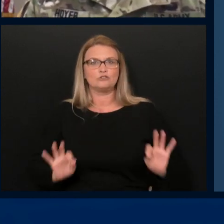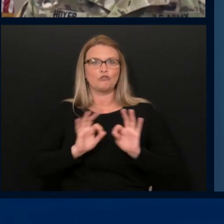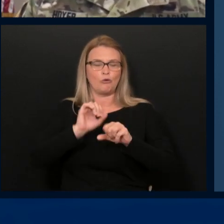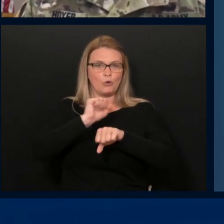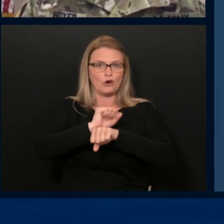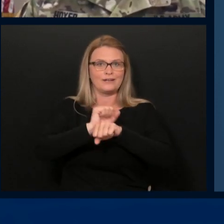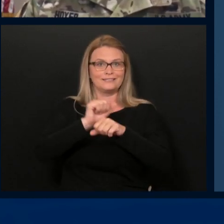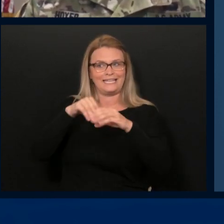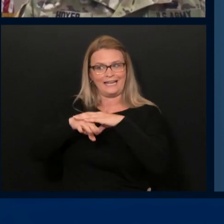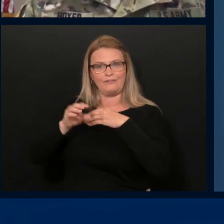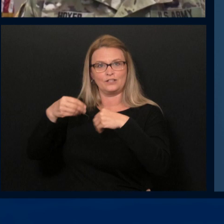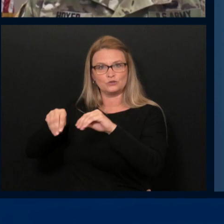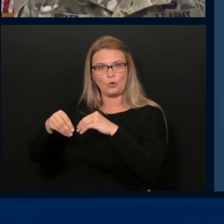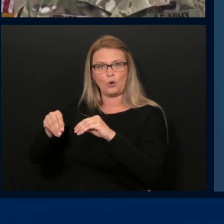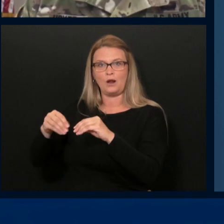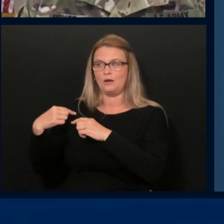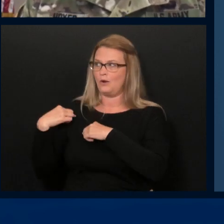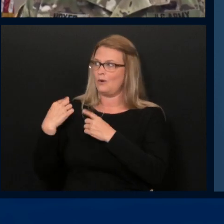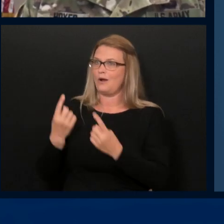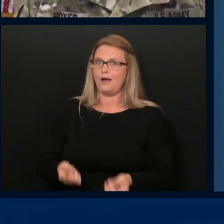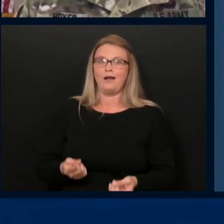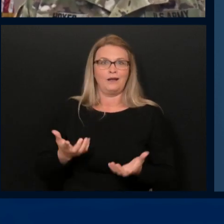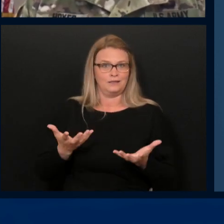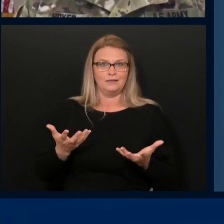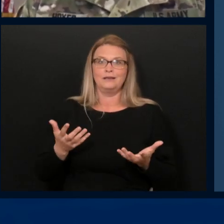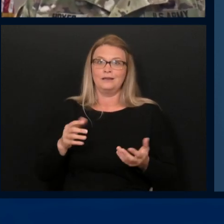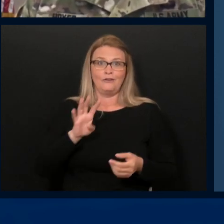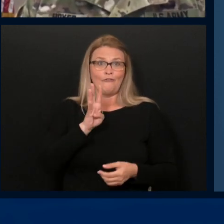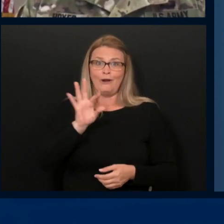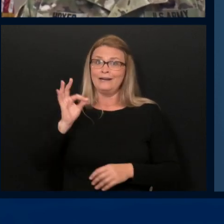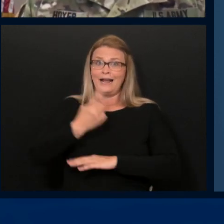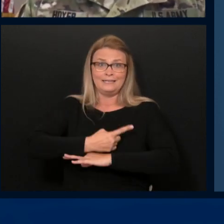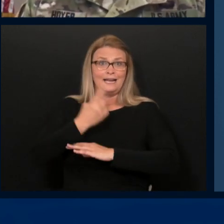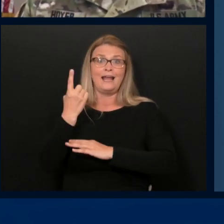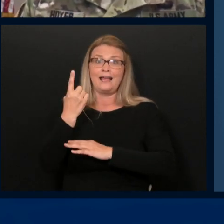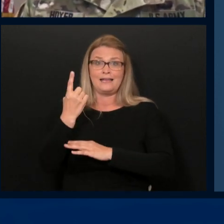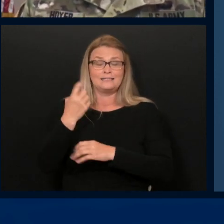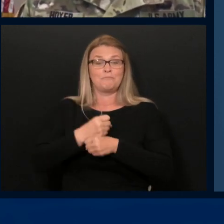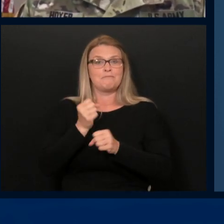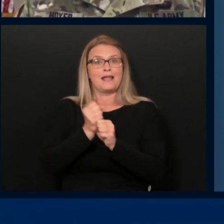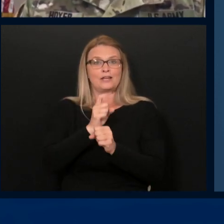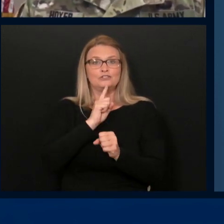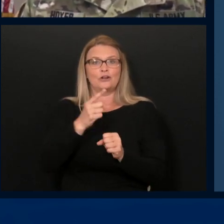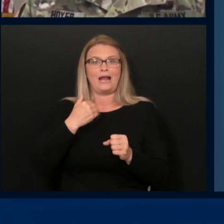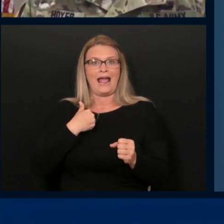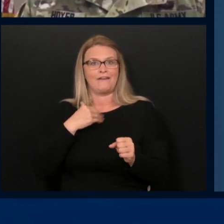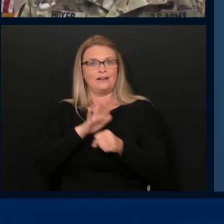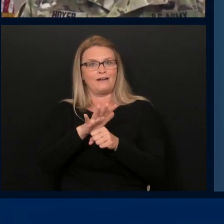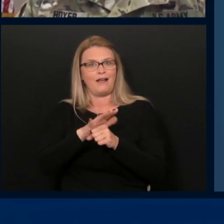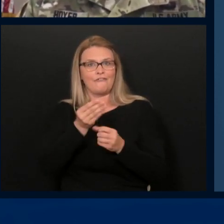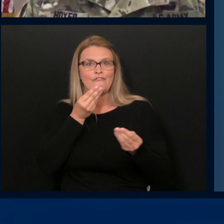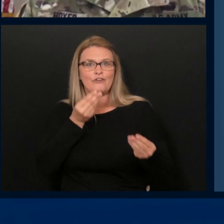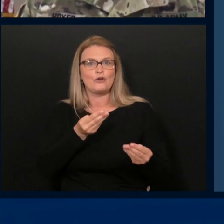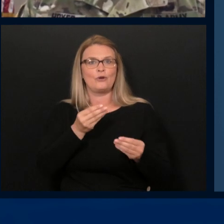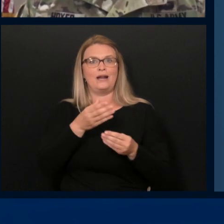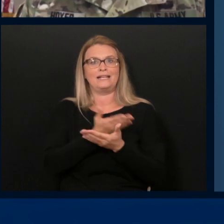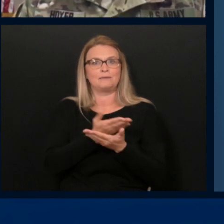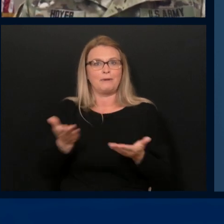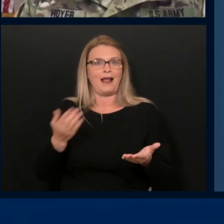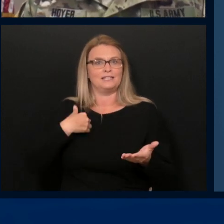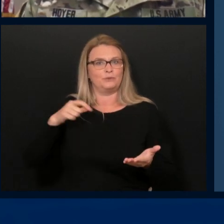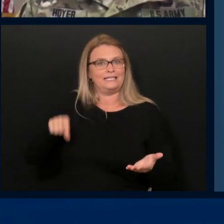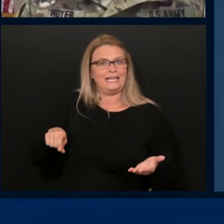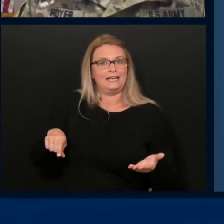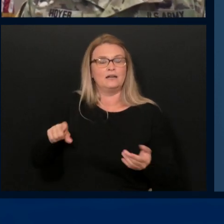retail industry who've been with us over the last 49 days to ensure that we had food, supplies, and the things we needed,